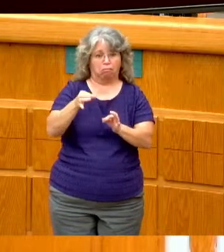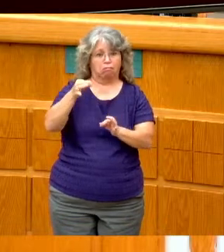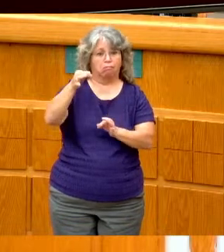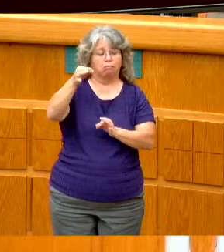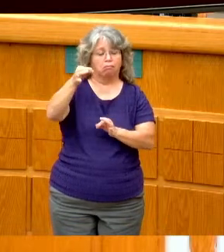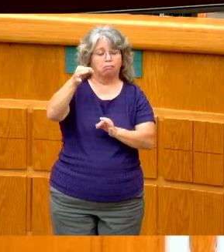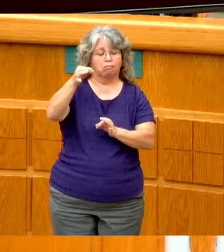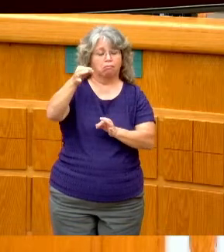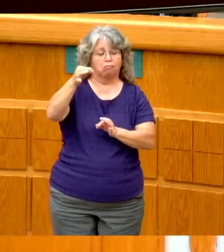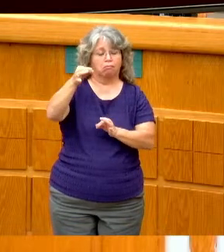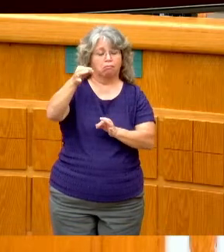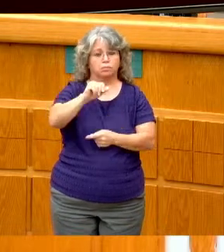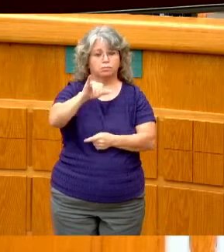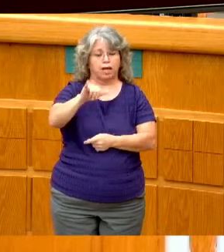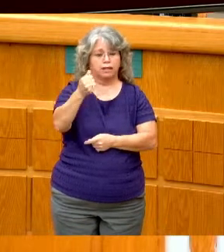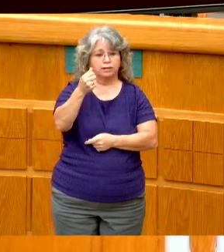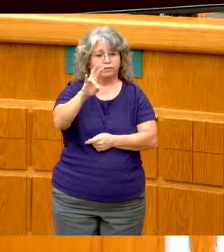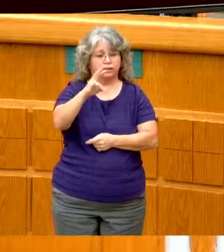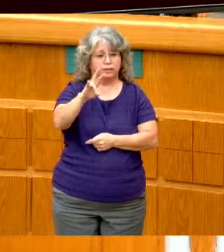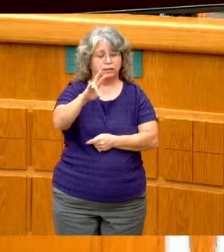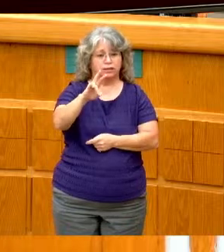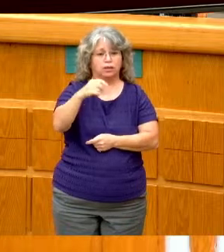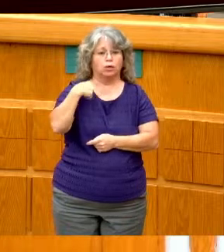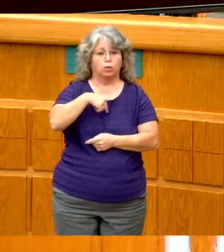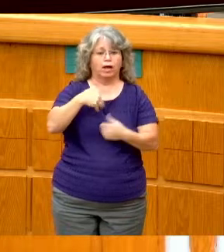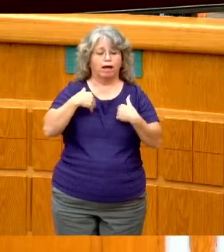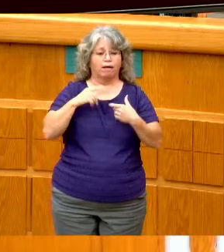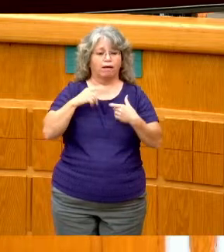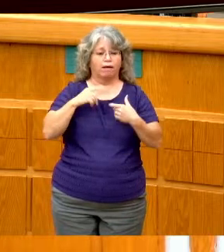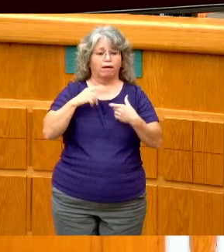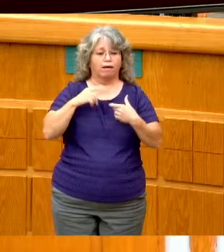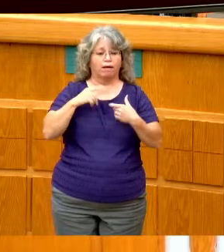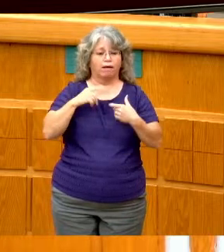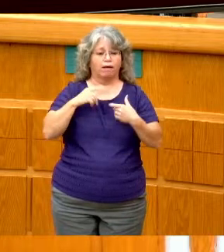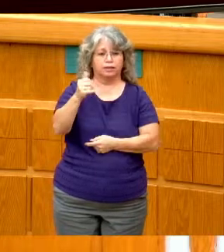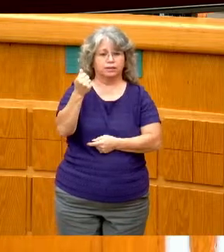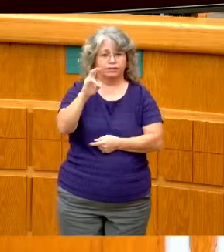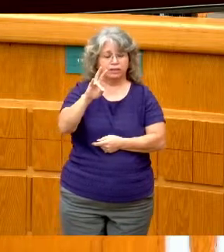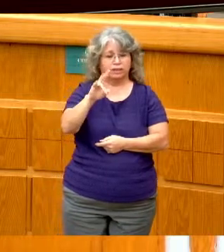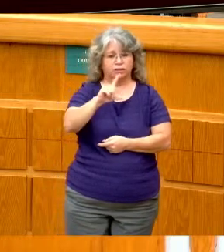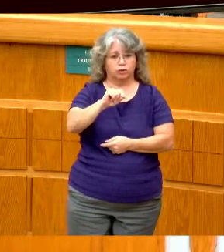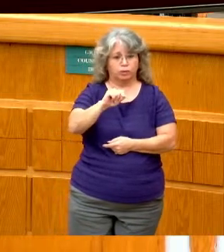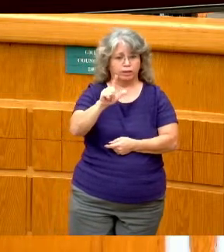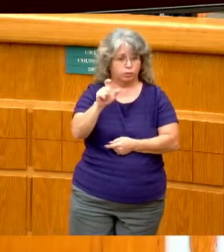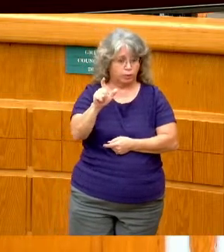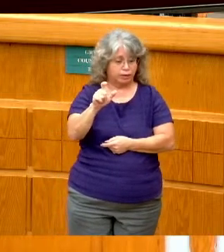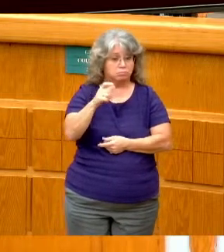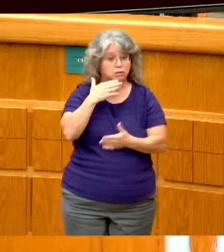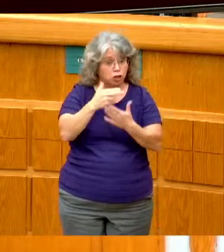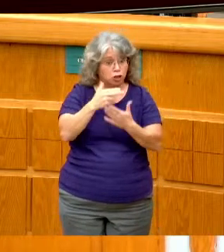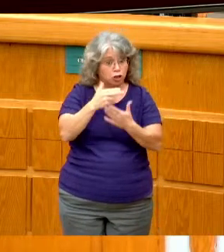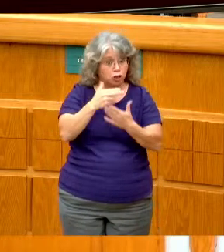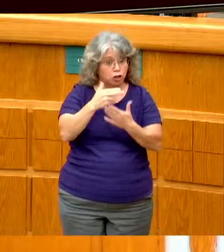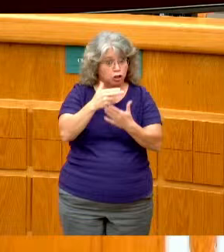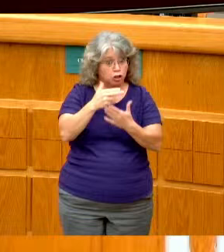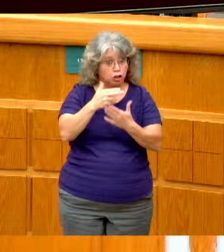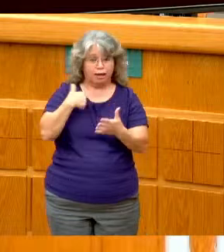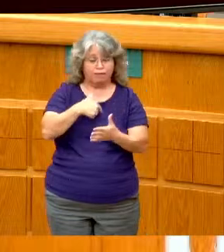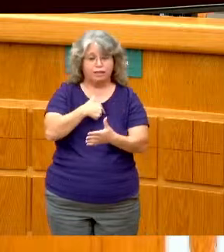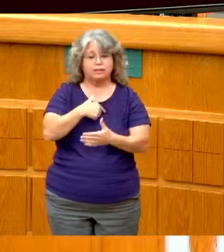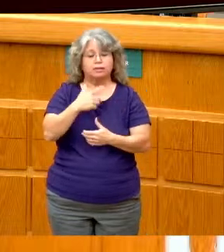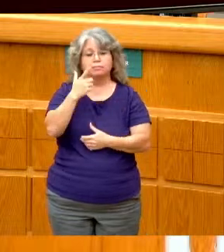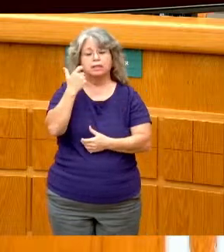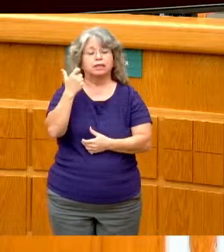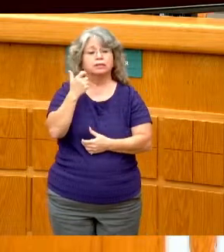May 17th. So we've got until May 17th, 2021. So that's good news, right, for many of us, because